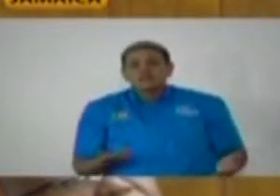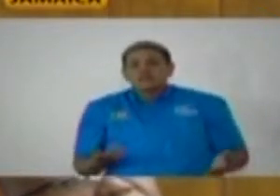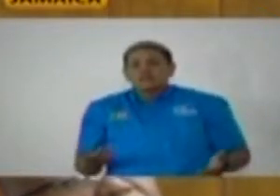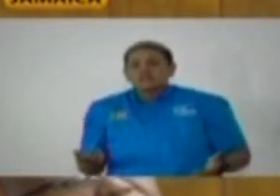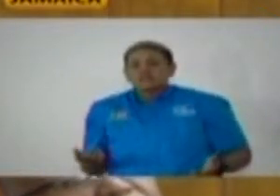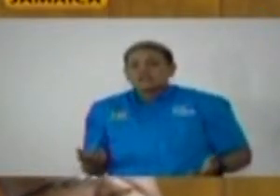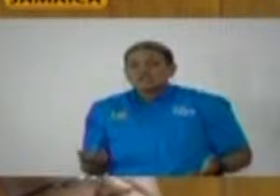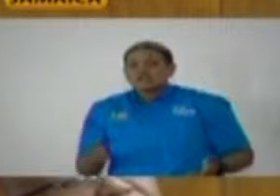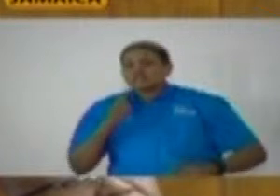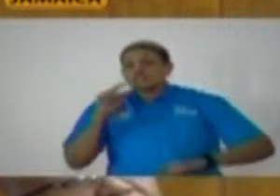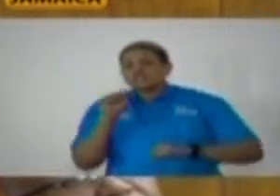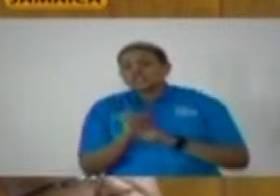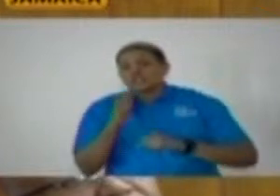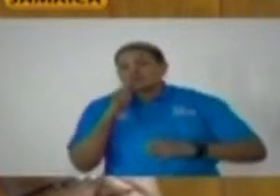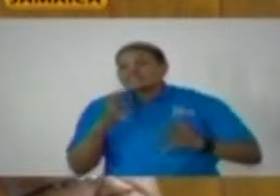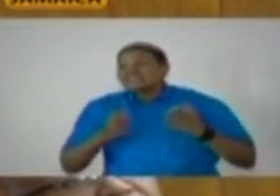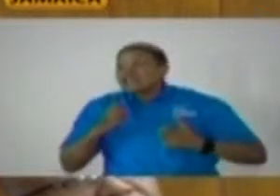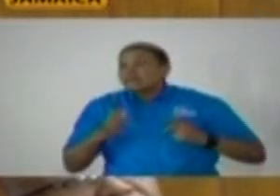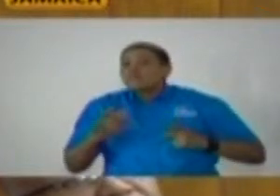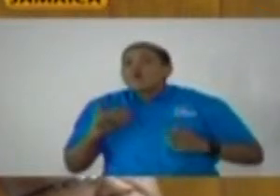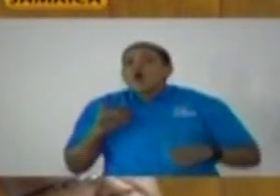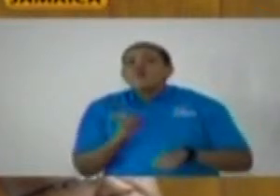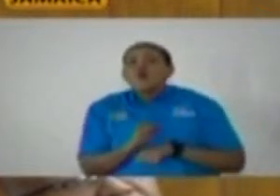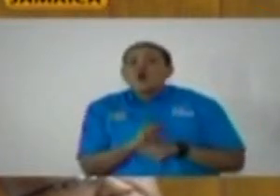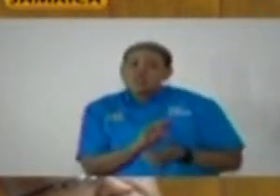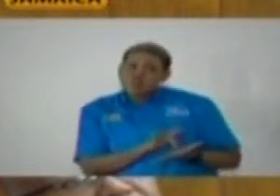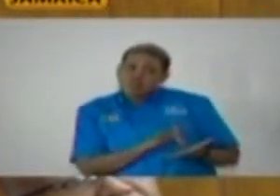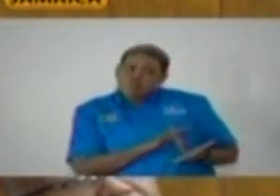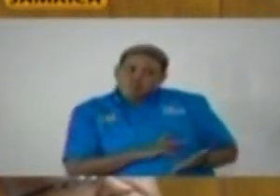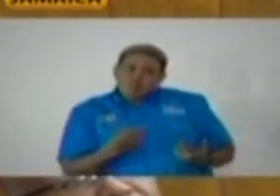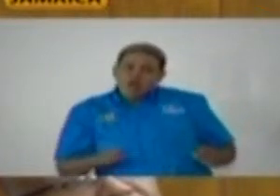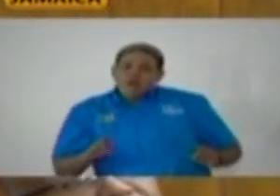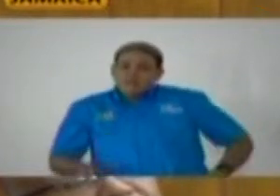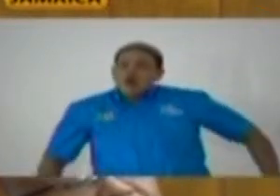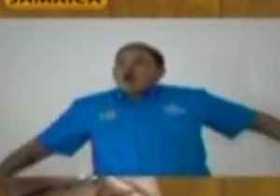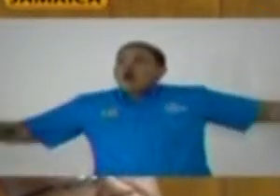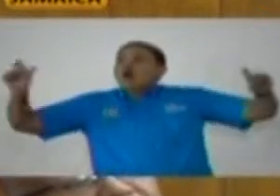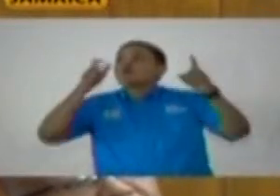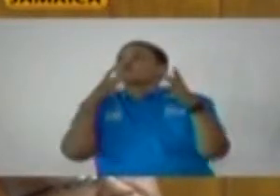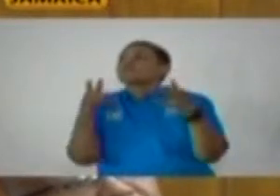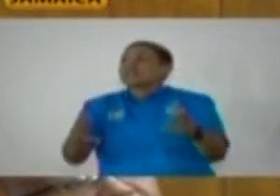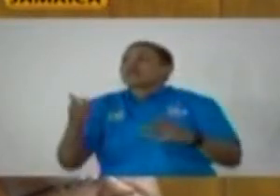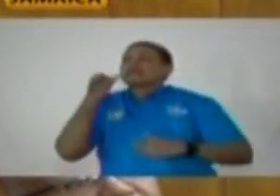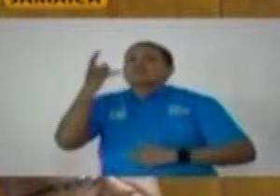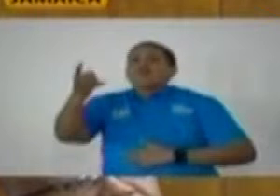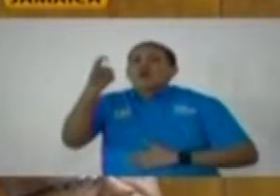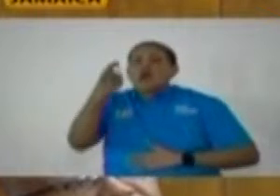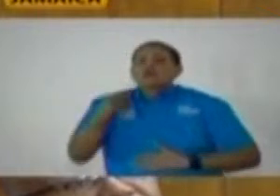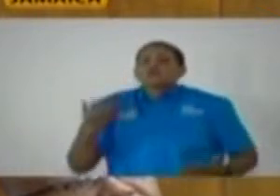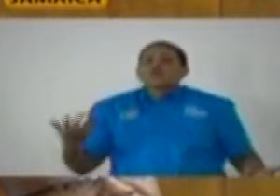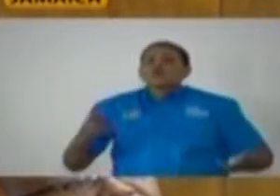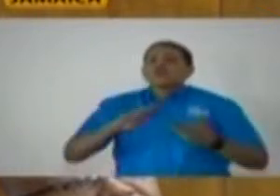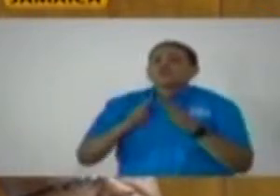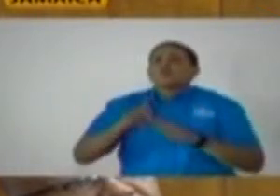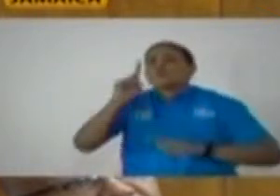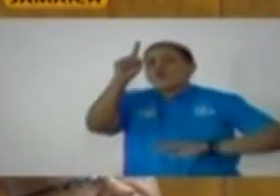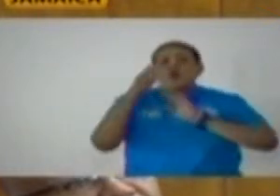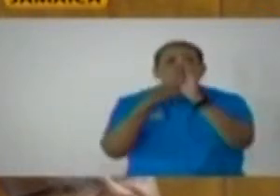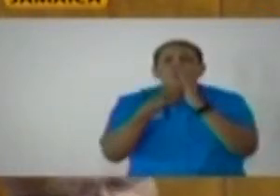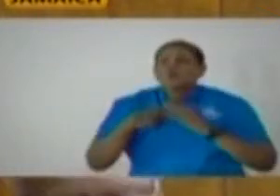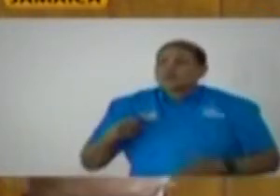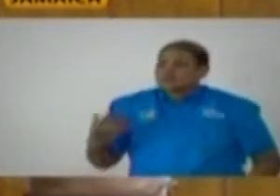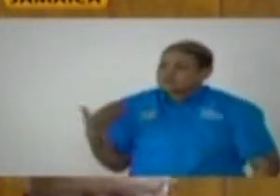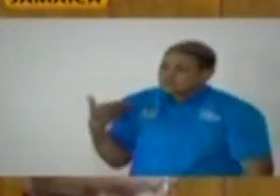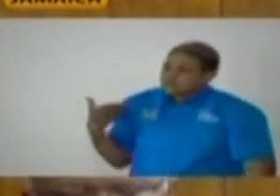a genuine desire that people have for work. Every single one of us in here, if you ask us, what is the number one request we get inside